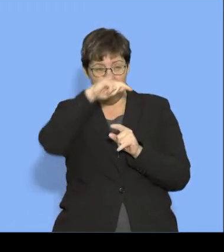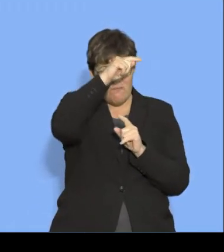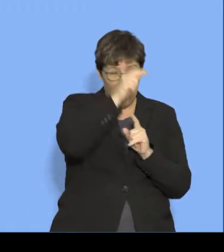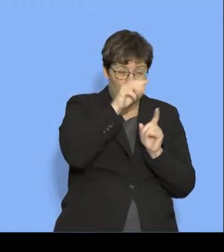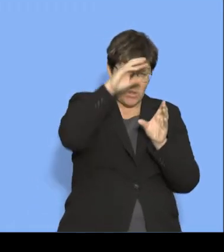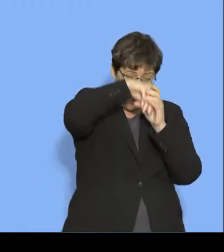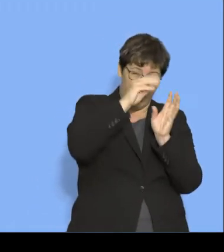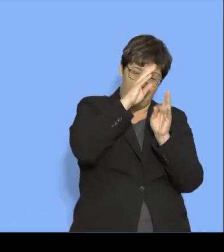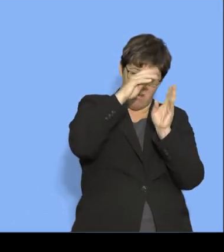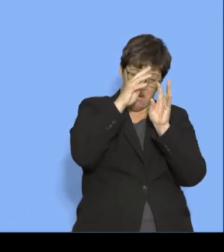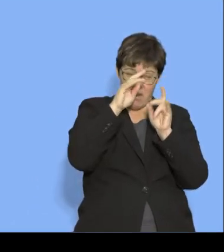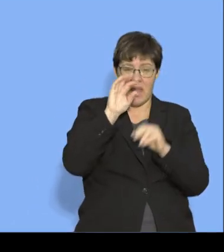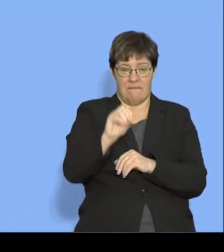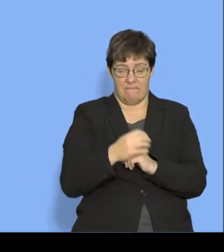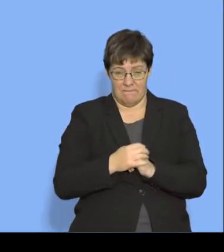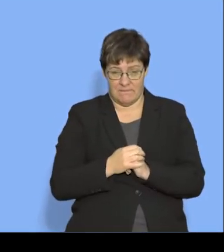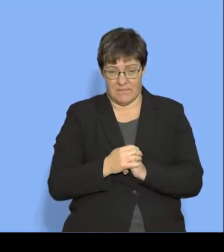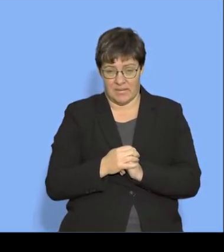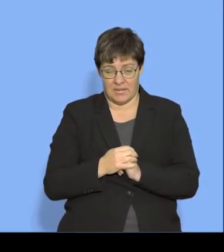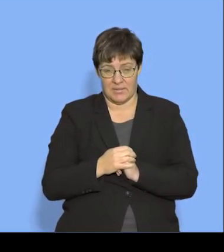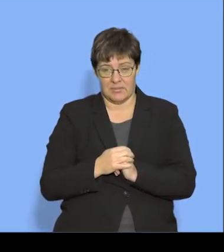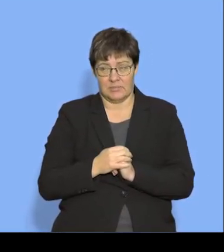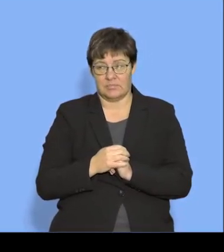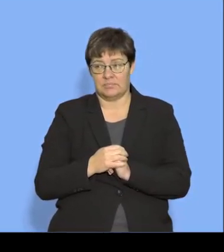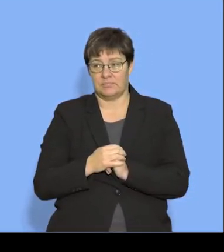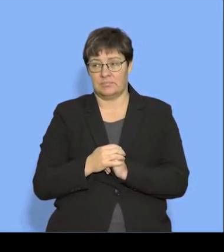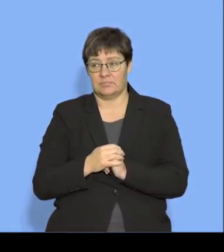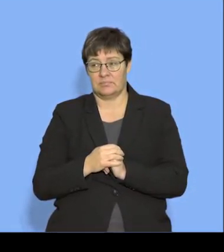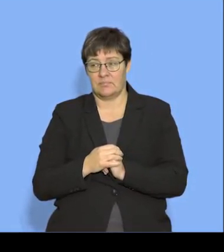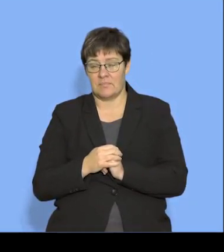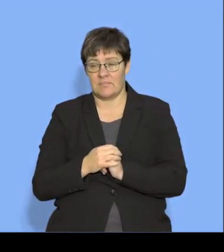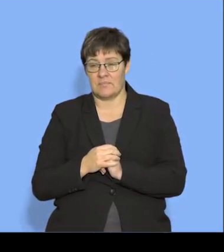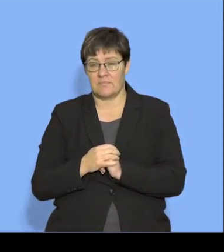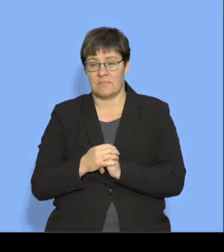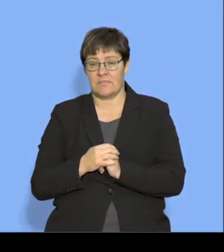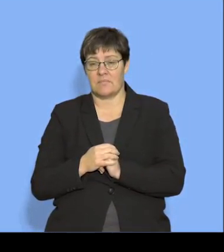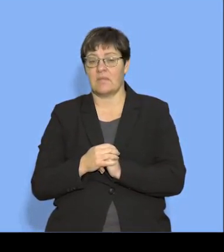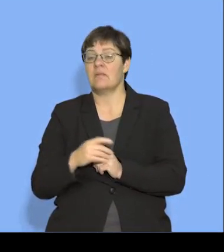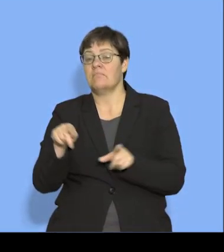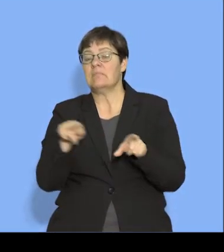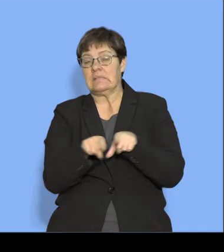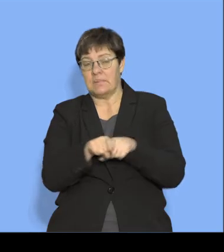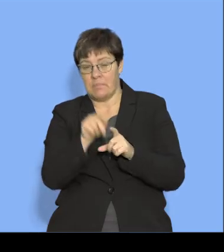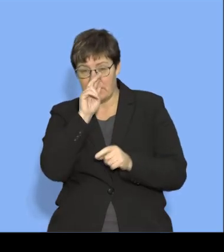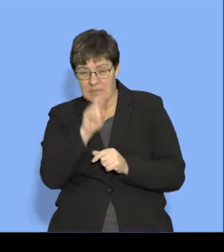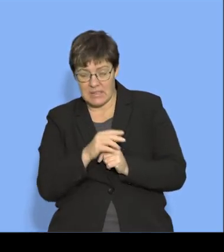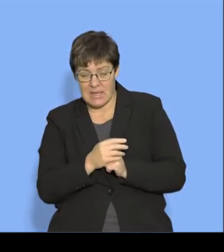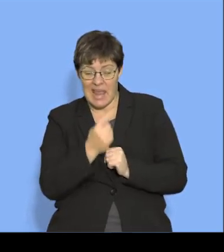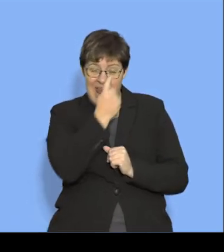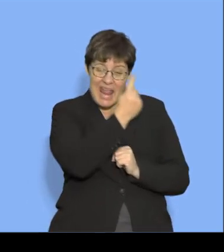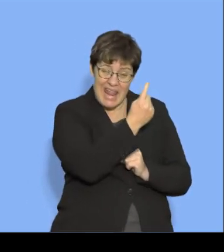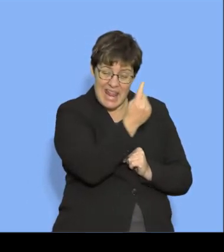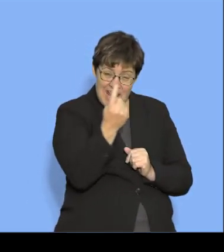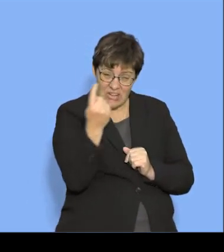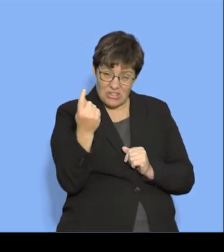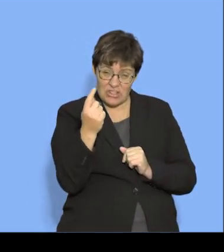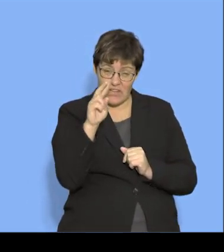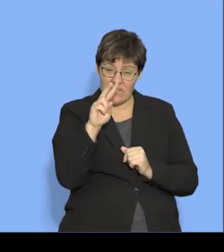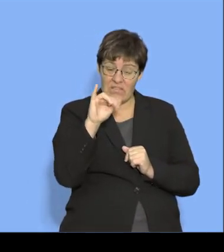folds, there are further projections on them called villi. And we also see that each of these